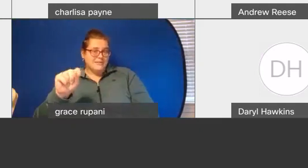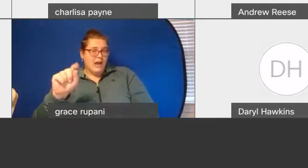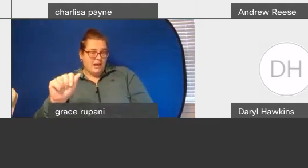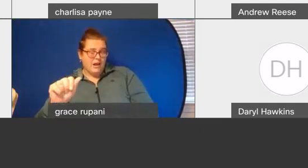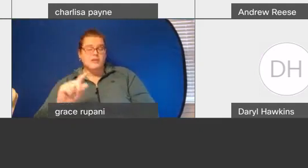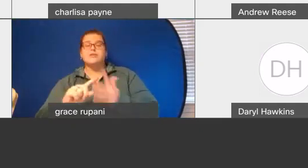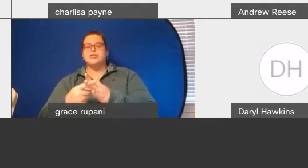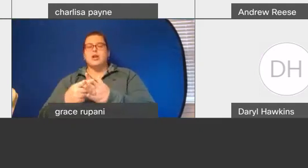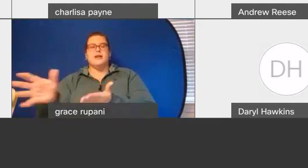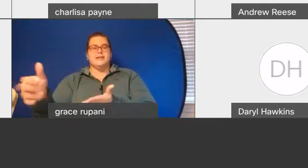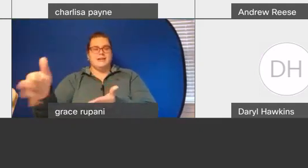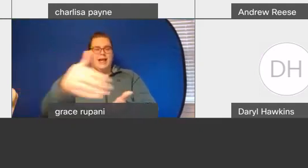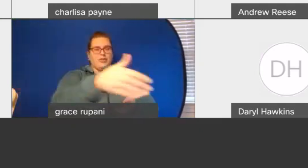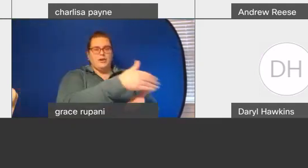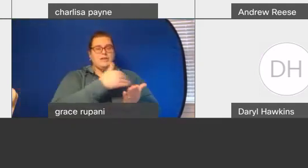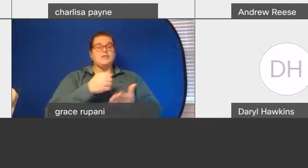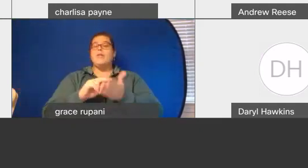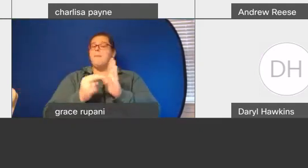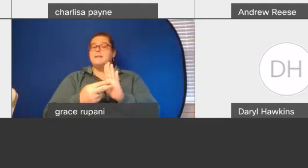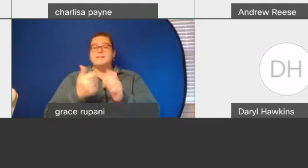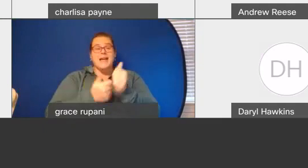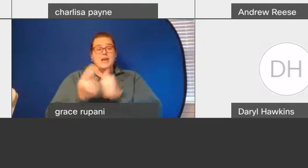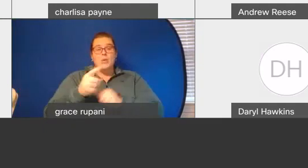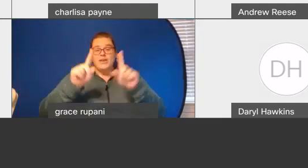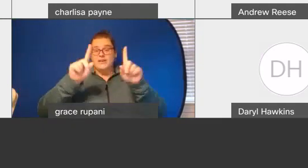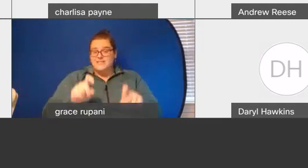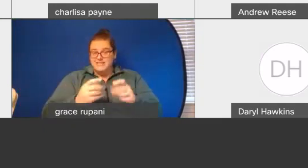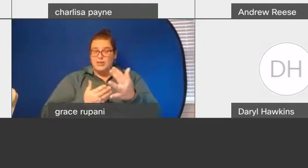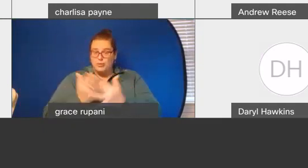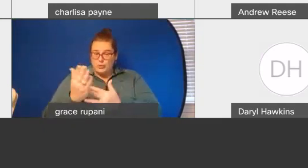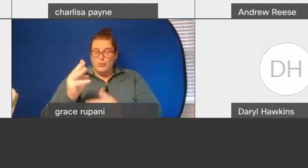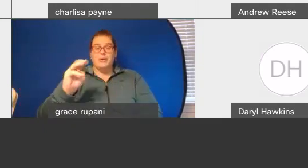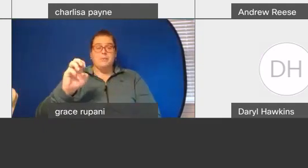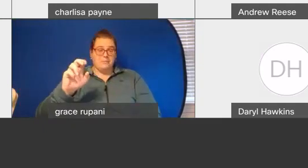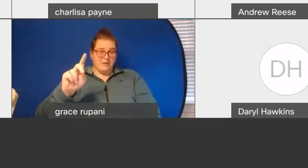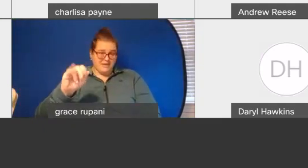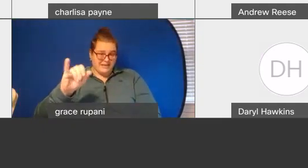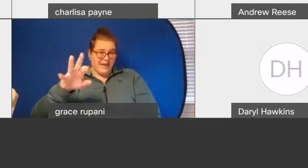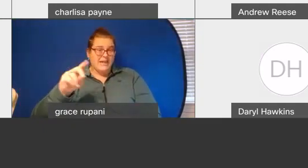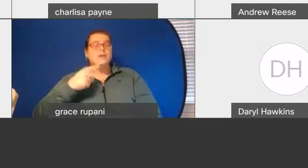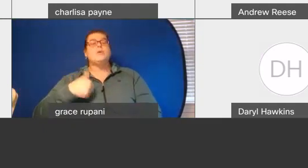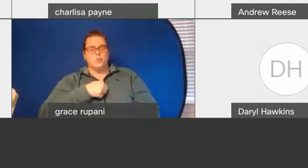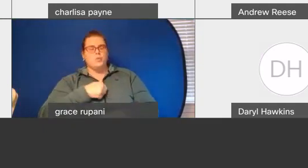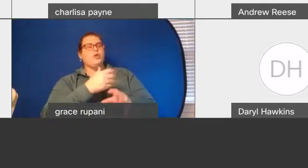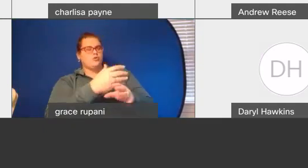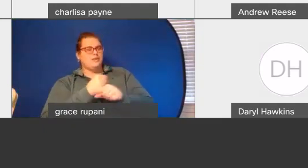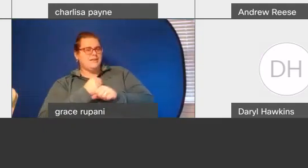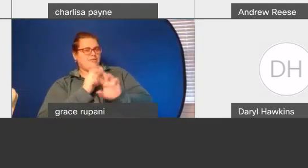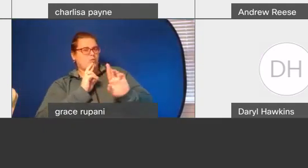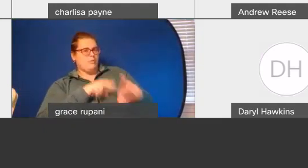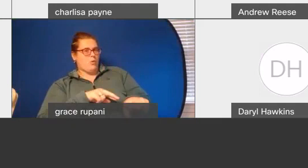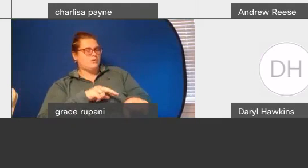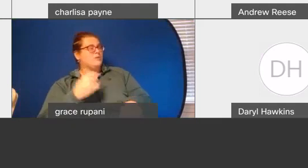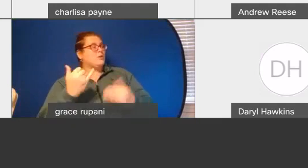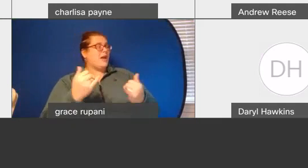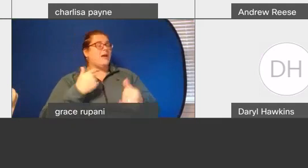anyone who's tested using their Medicaid card, we're getting regular reports so that we are now hearing about, we hope, all the folks